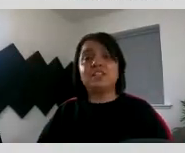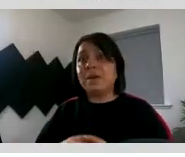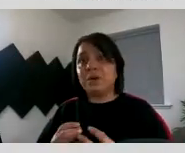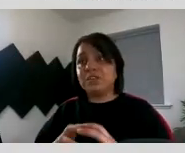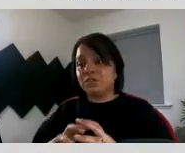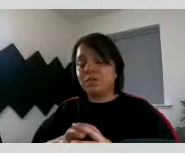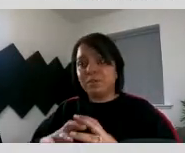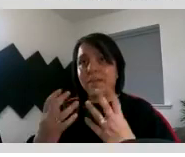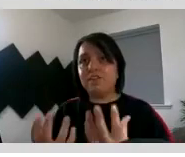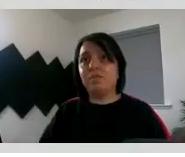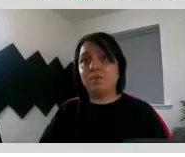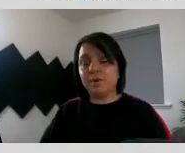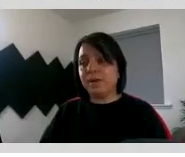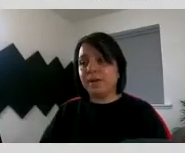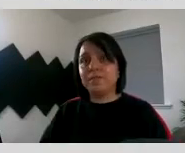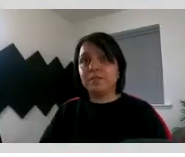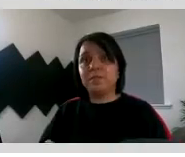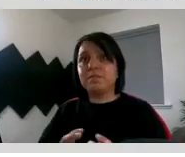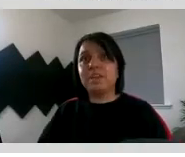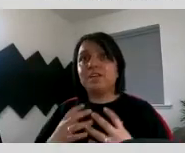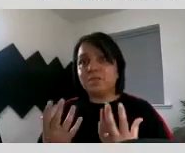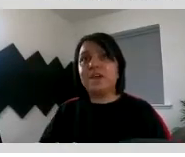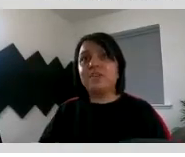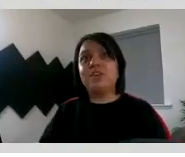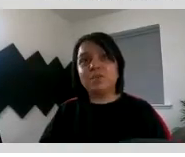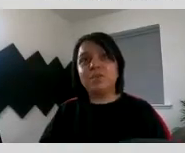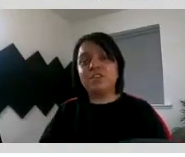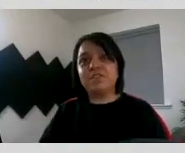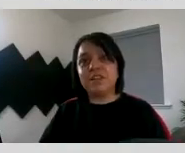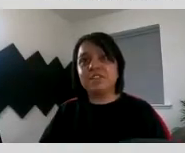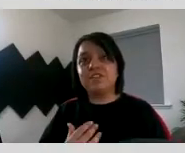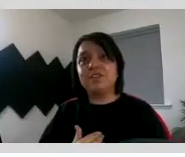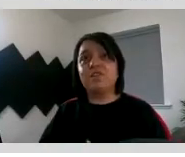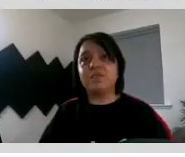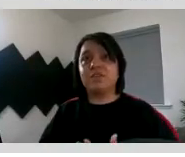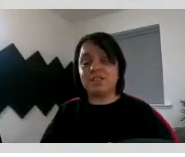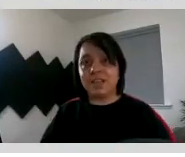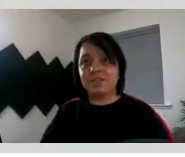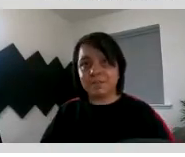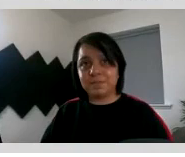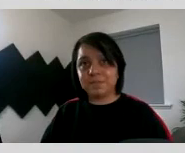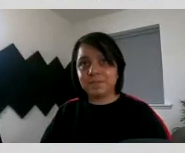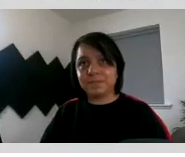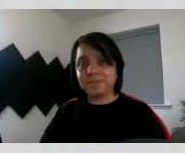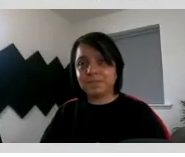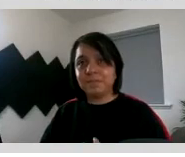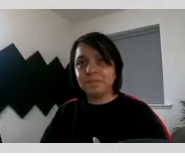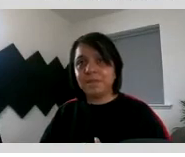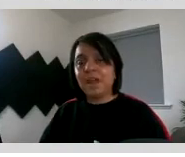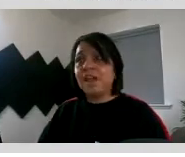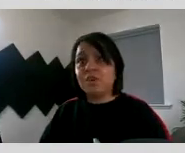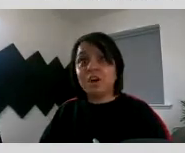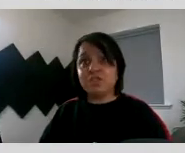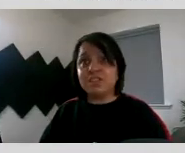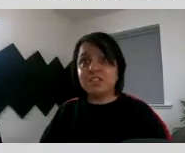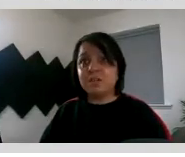the best way to make your little community of friends and feel comfortable and safe.